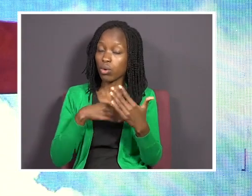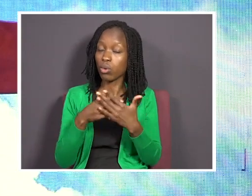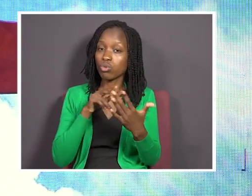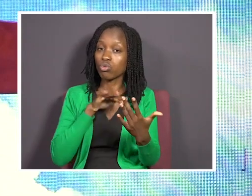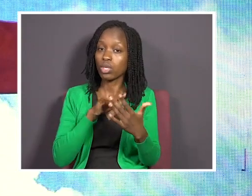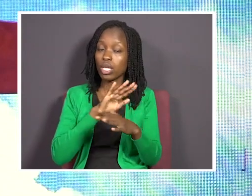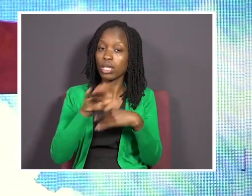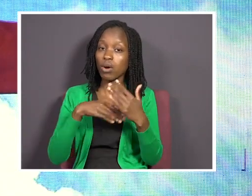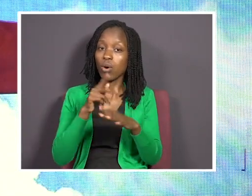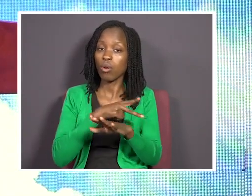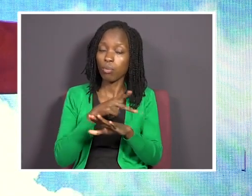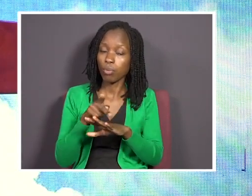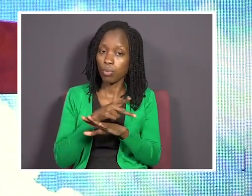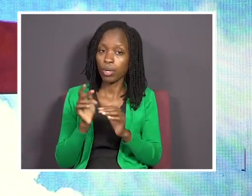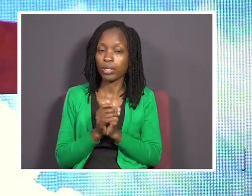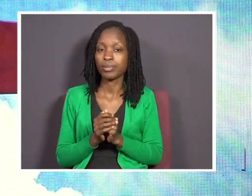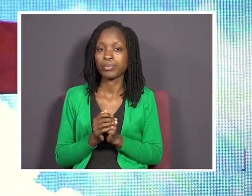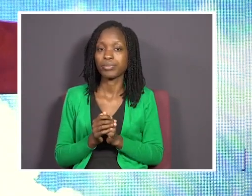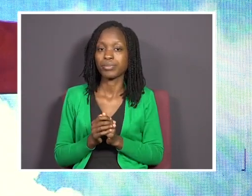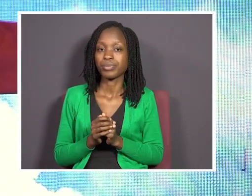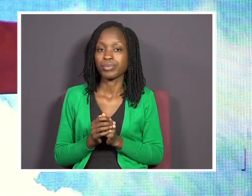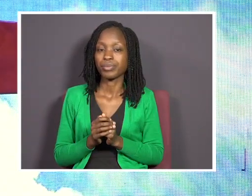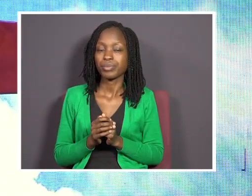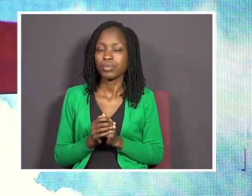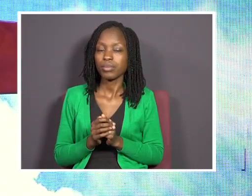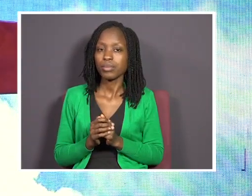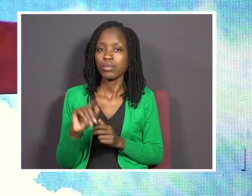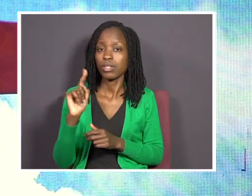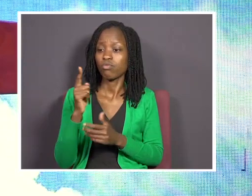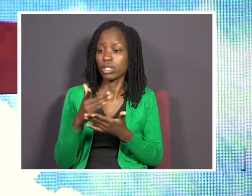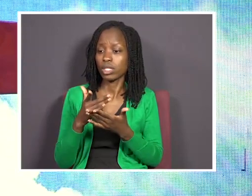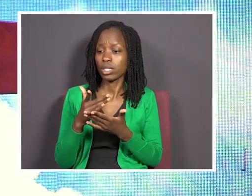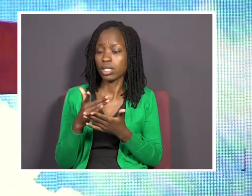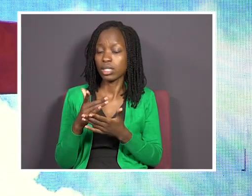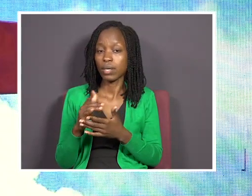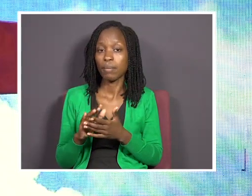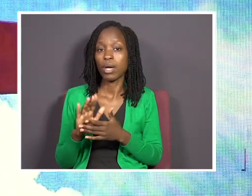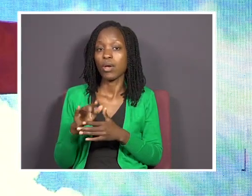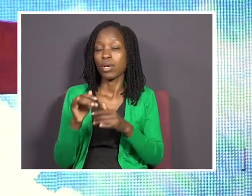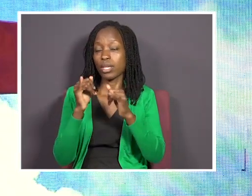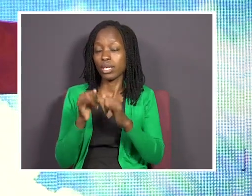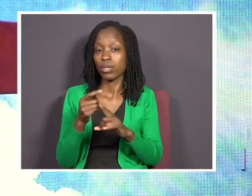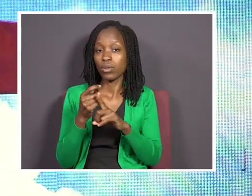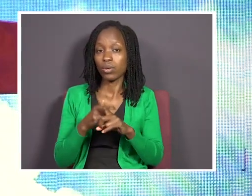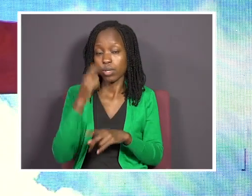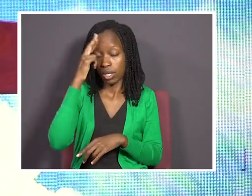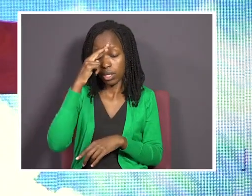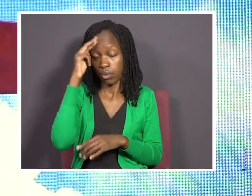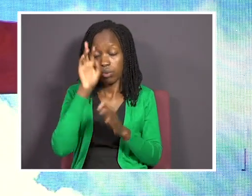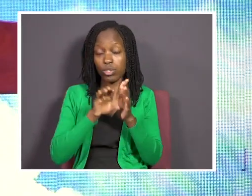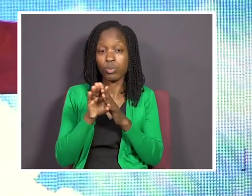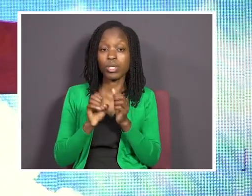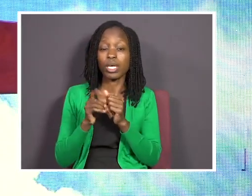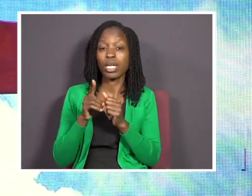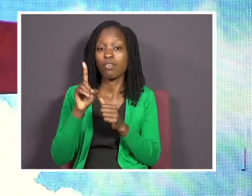and underline as many places as you find. But the first one is in the New Testament, in the book of Romans,